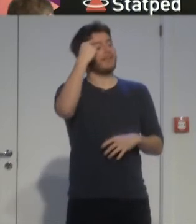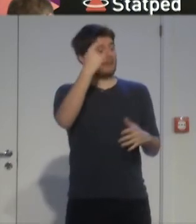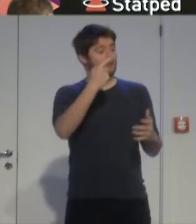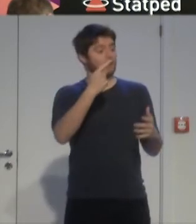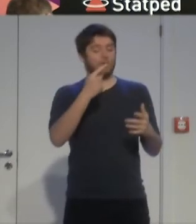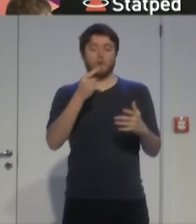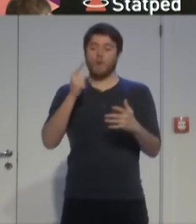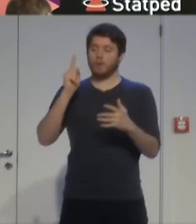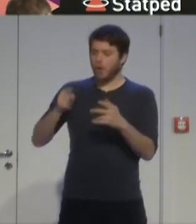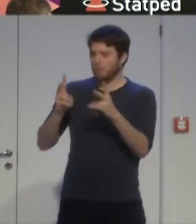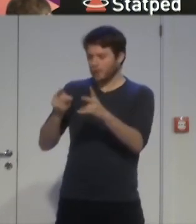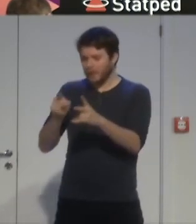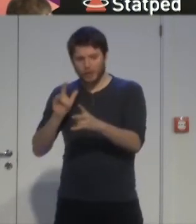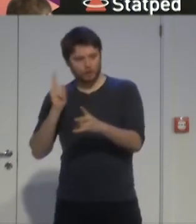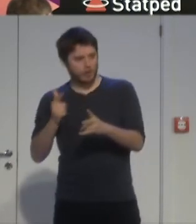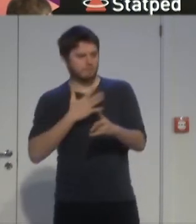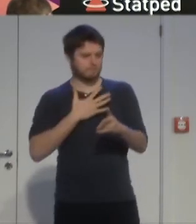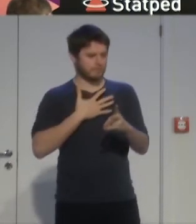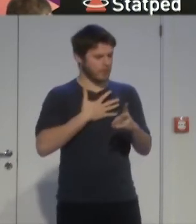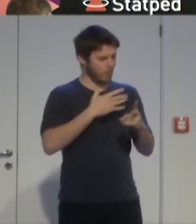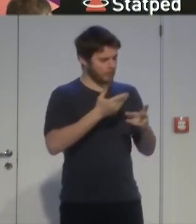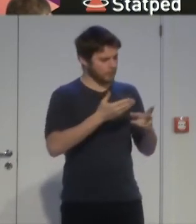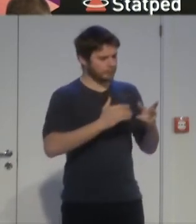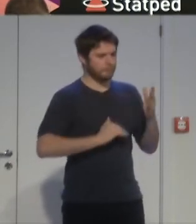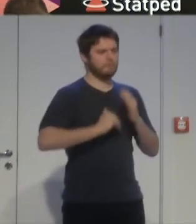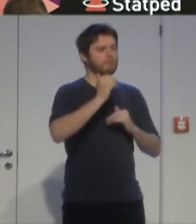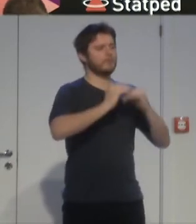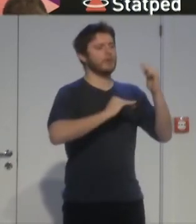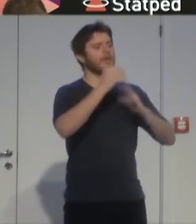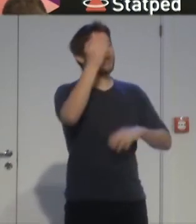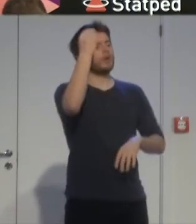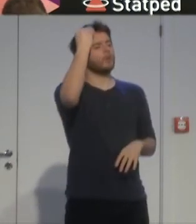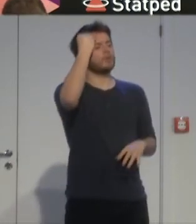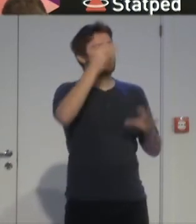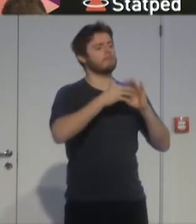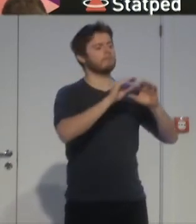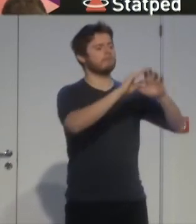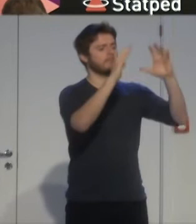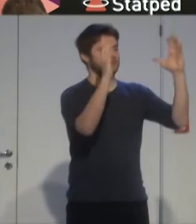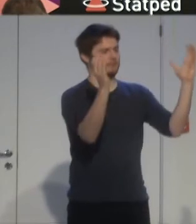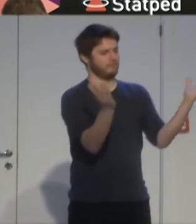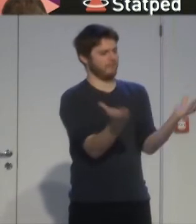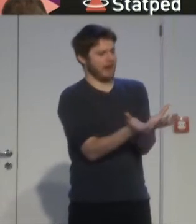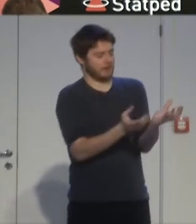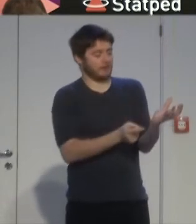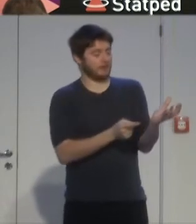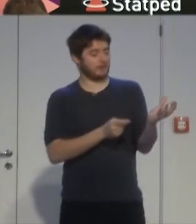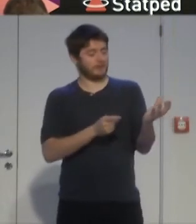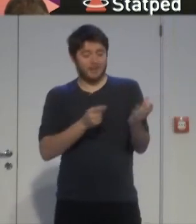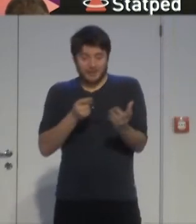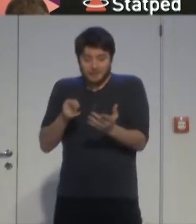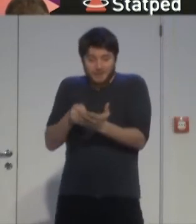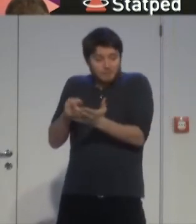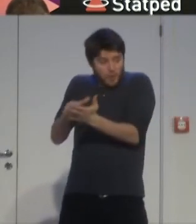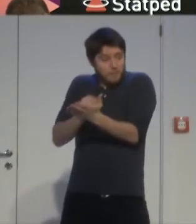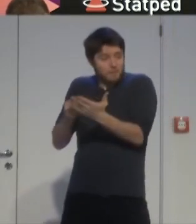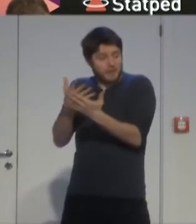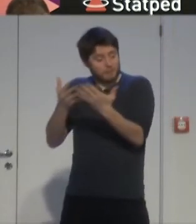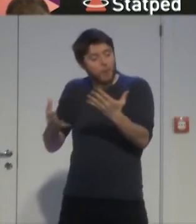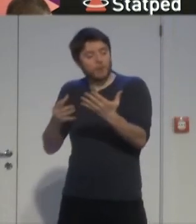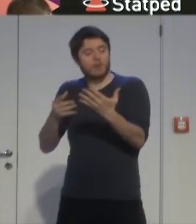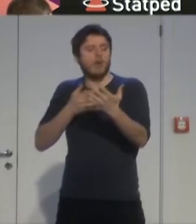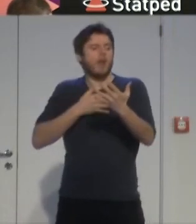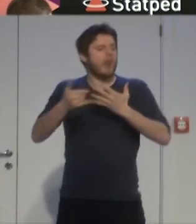build knowledge about the world. The point of languaging has to do with meaning. It's the making of meaning, the